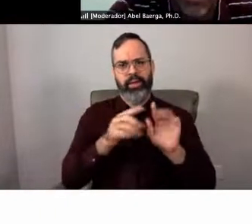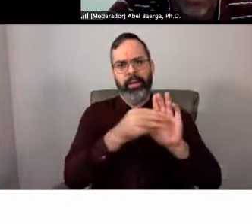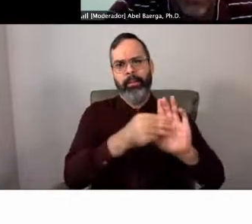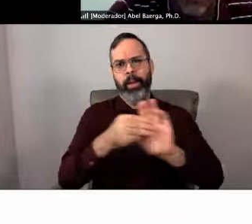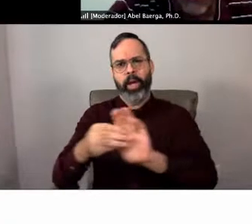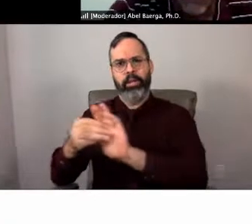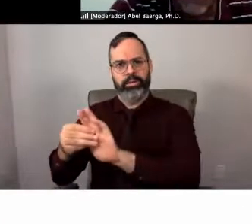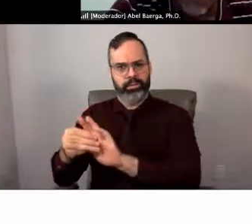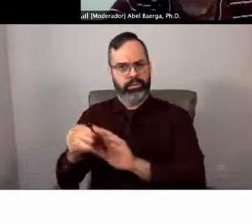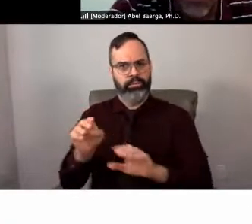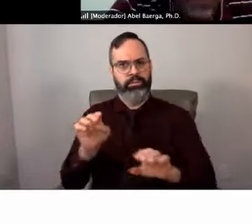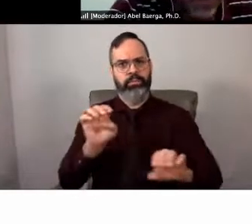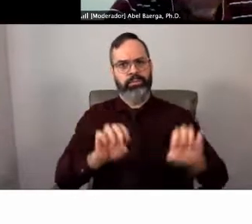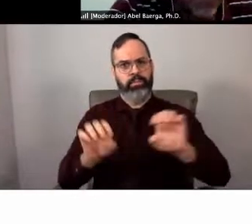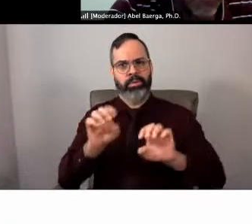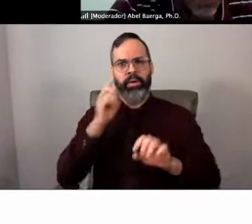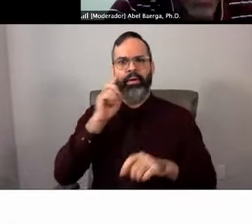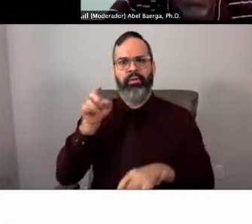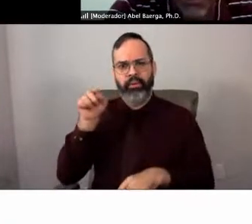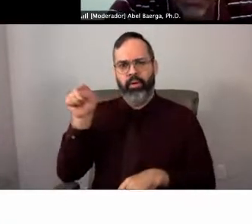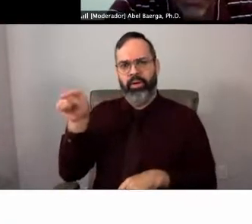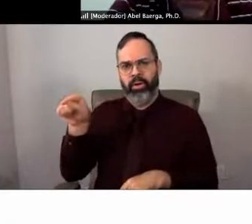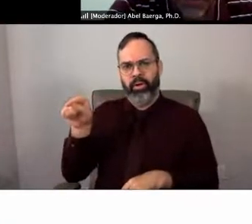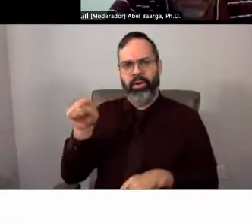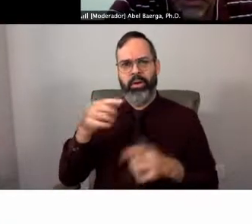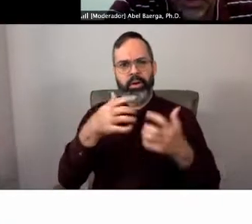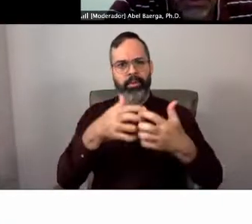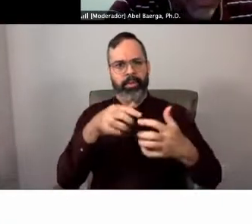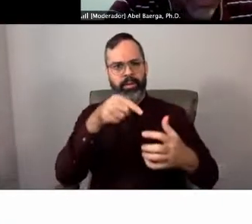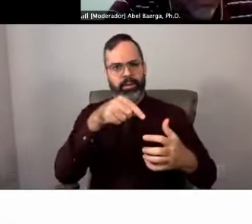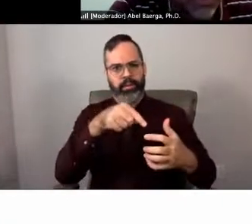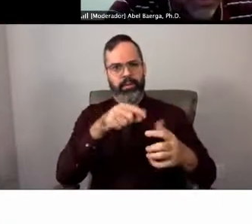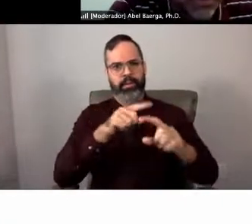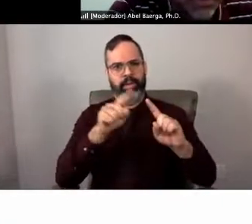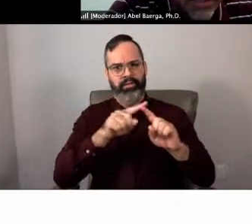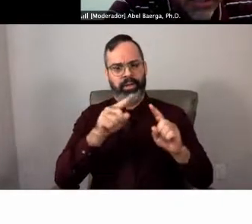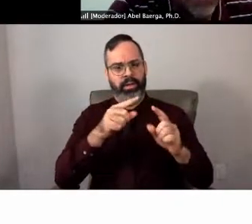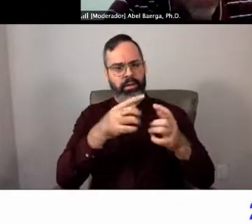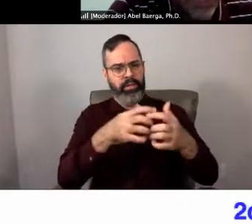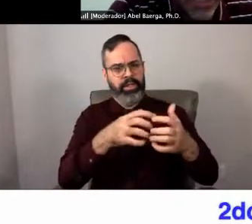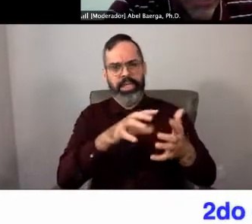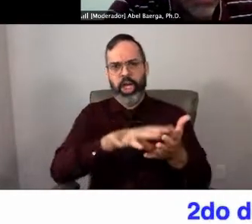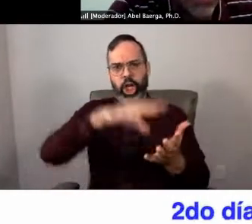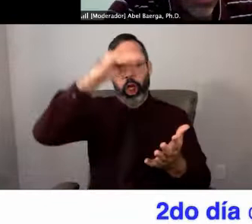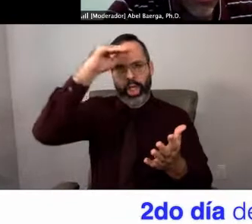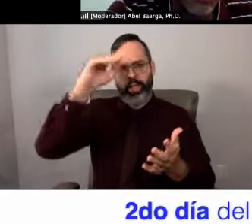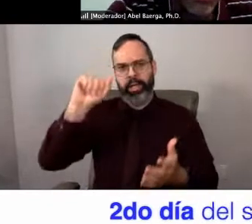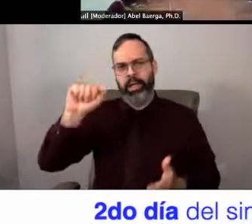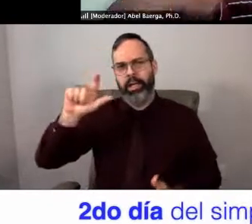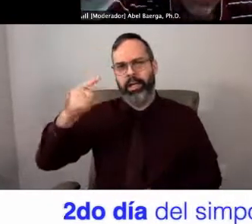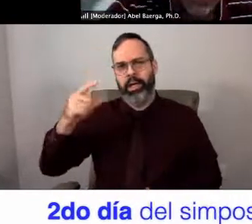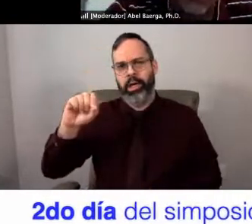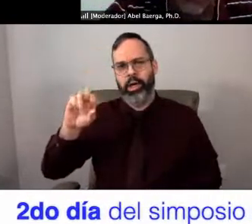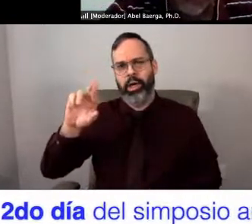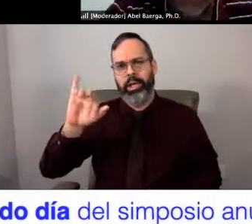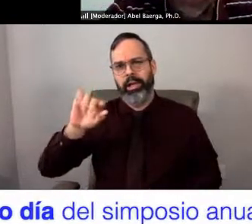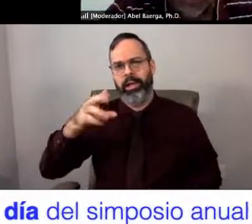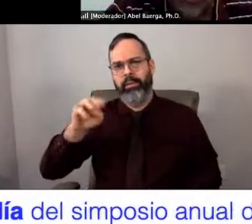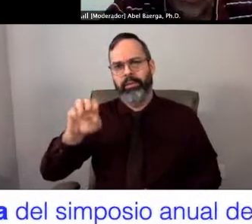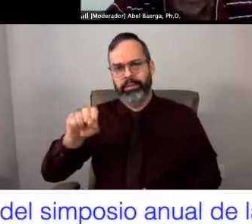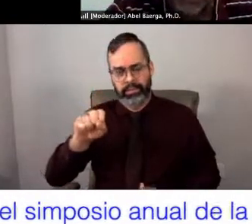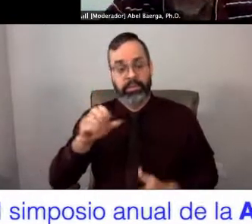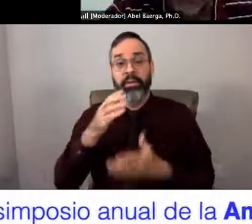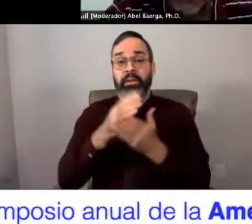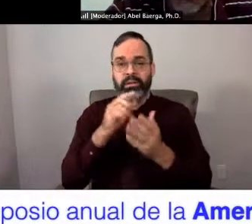evaluated for the different machine learning algorithms. Yeah. And the question is that some of them, like the